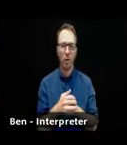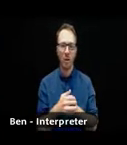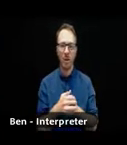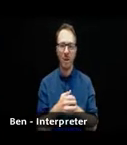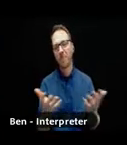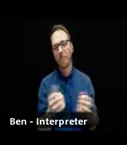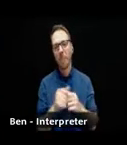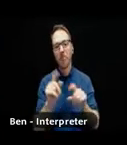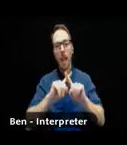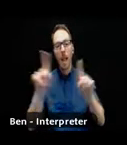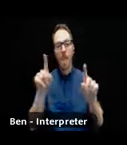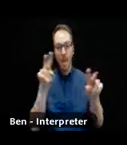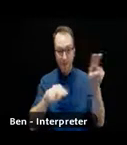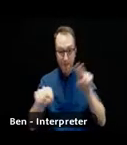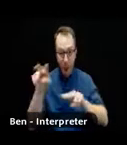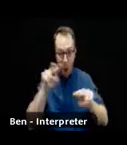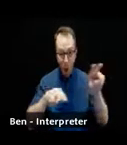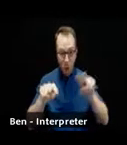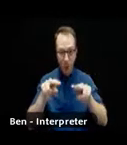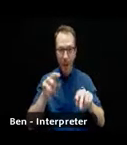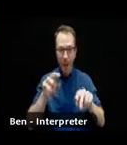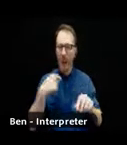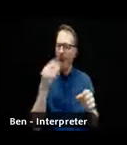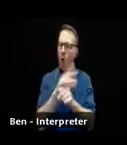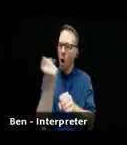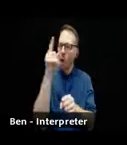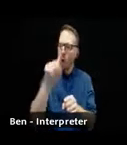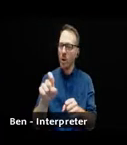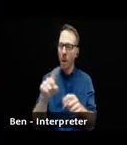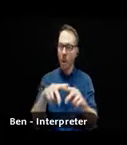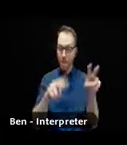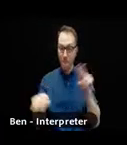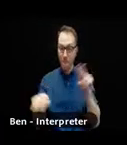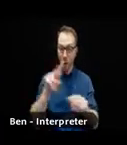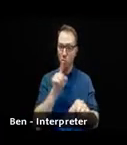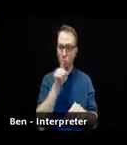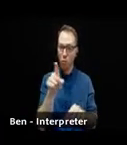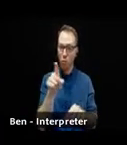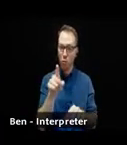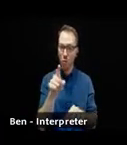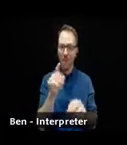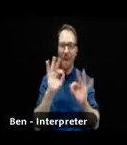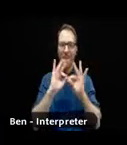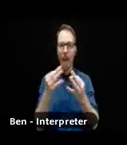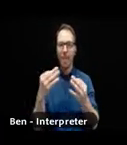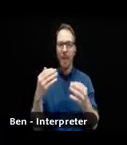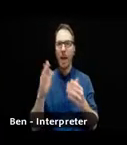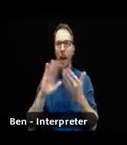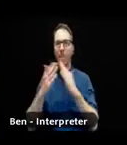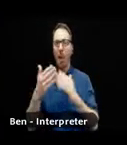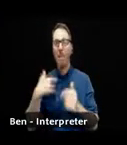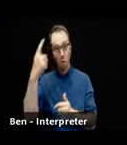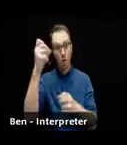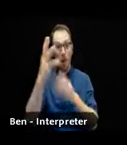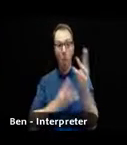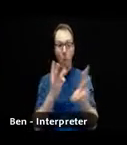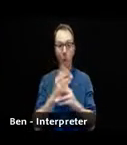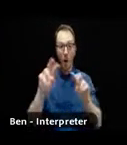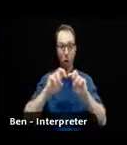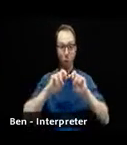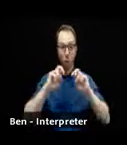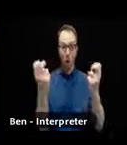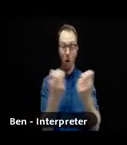But monitoring generally, I'm not sure if I'm fully understanding the question, but monitoring really is through family and community. In my dream world, this circle